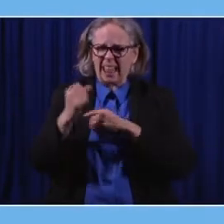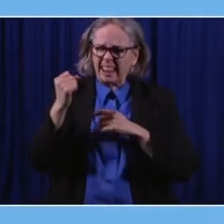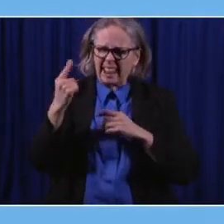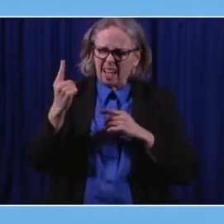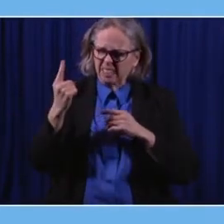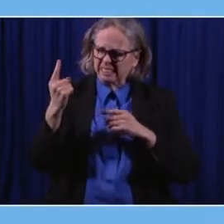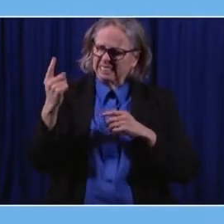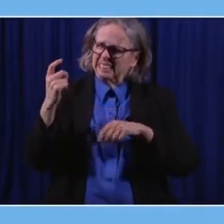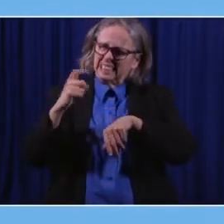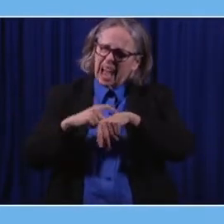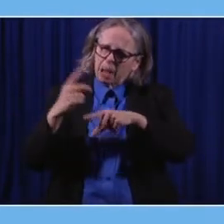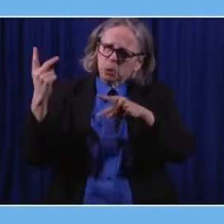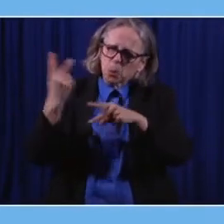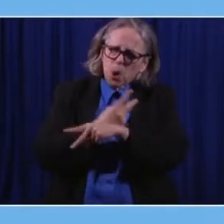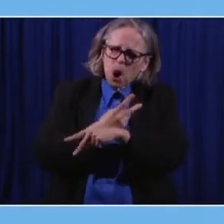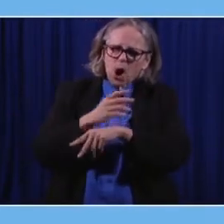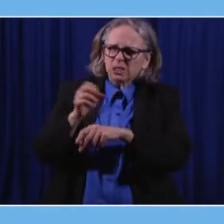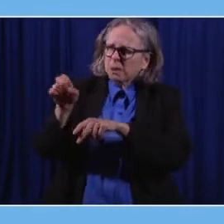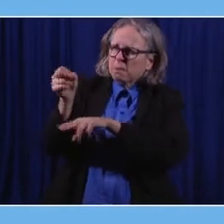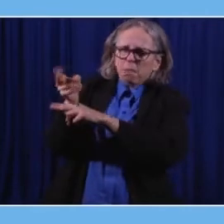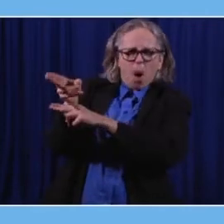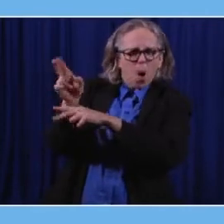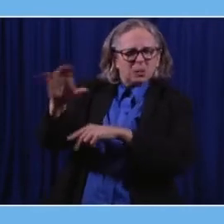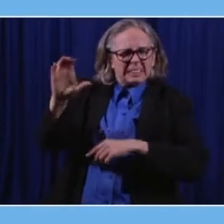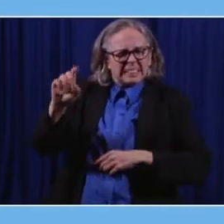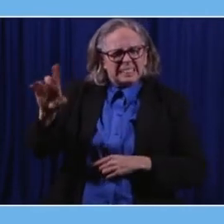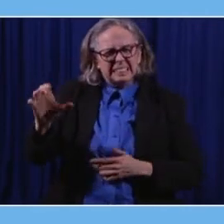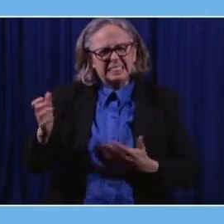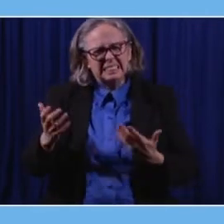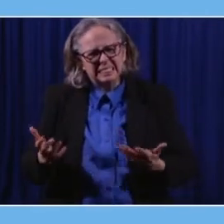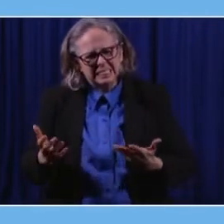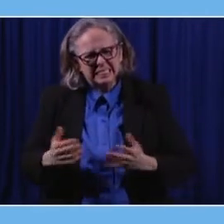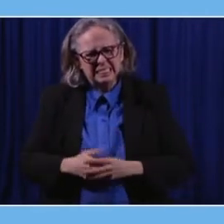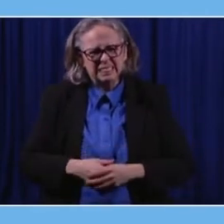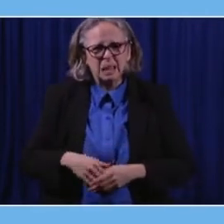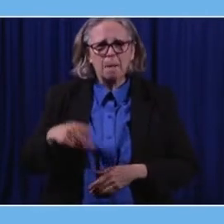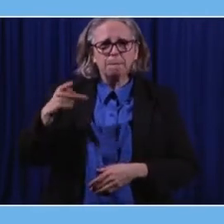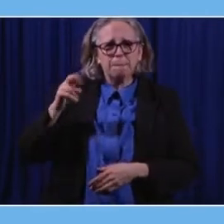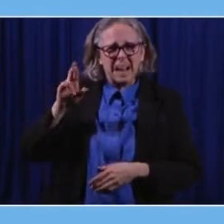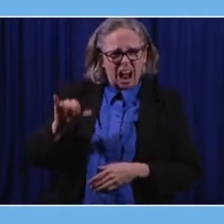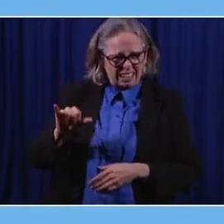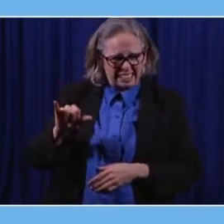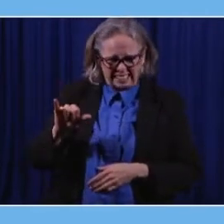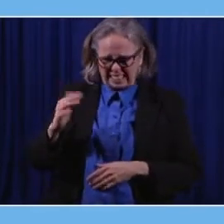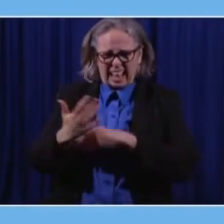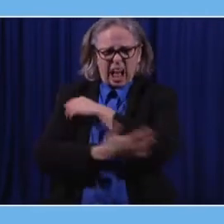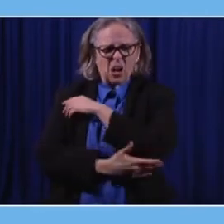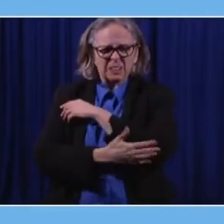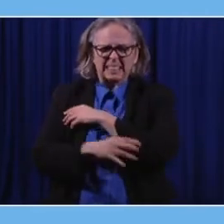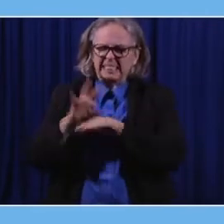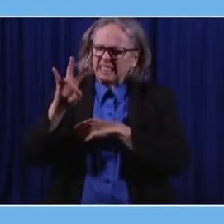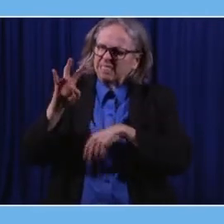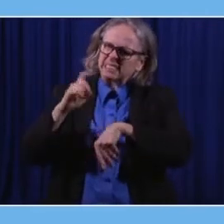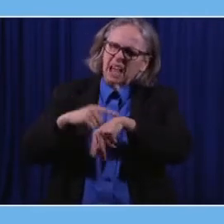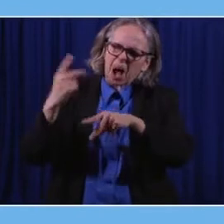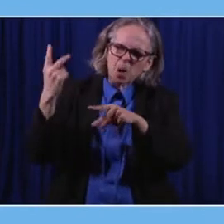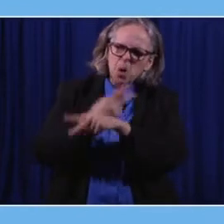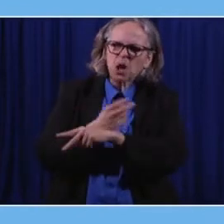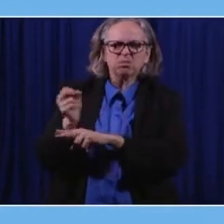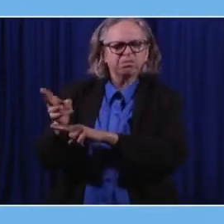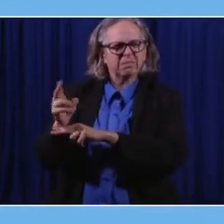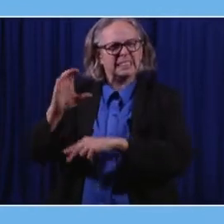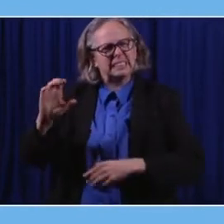about seven times. So again, it gives you an idea. This is, again, what people need to look at, what you need to look at. Look up your county.